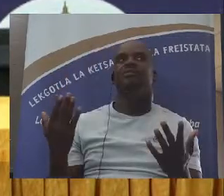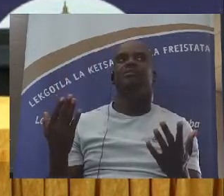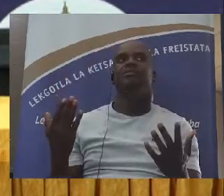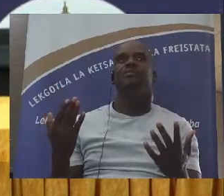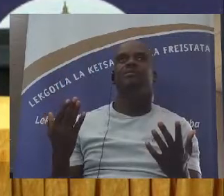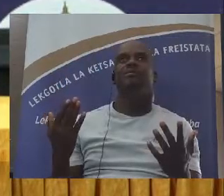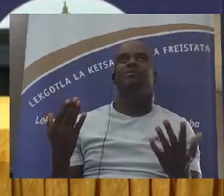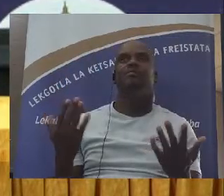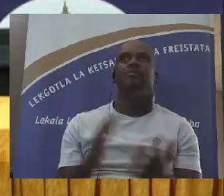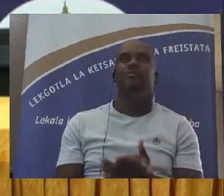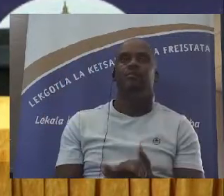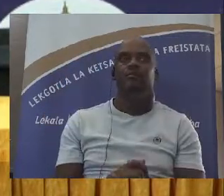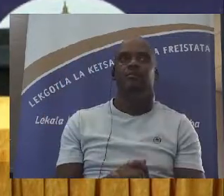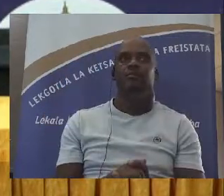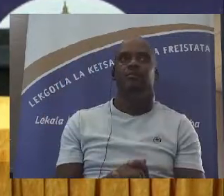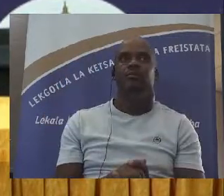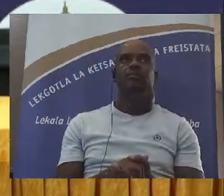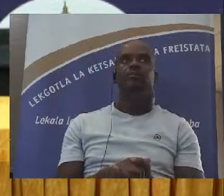pillar to post.